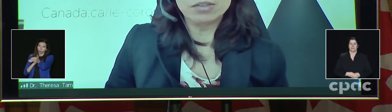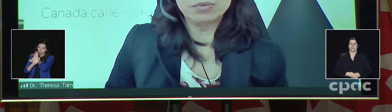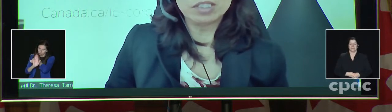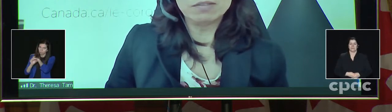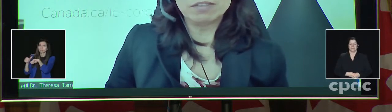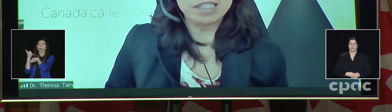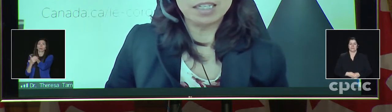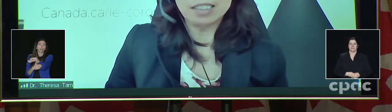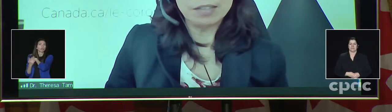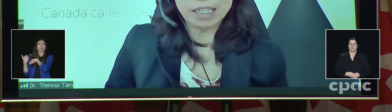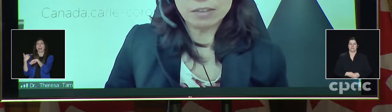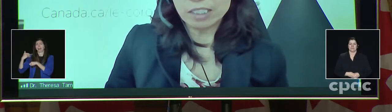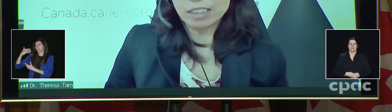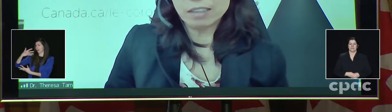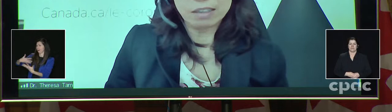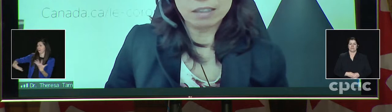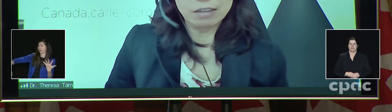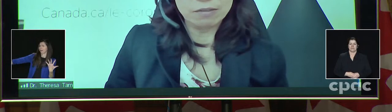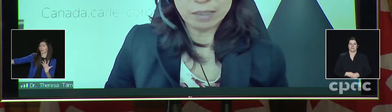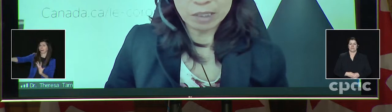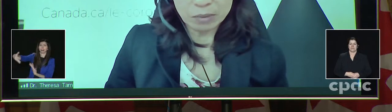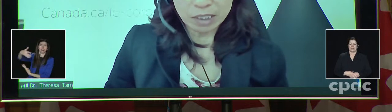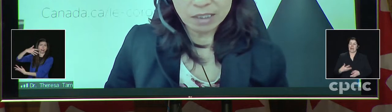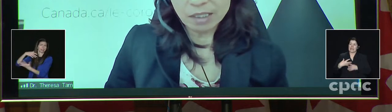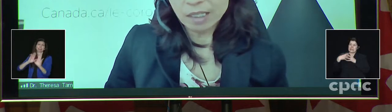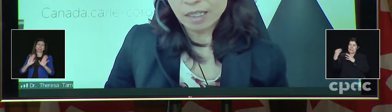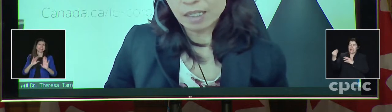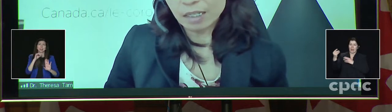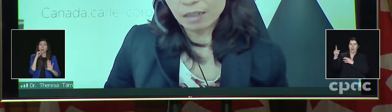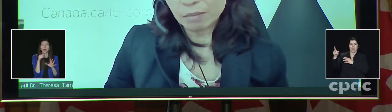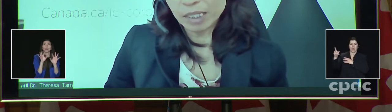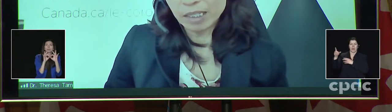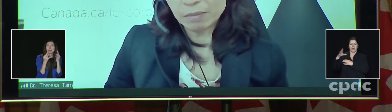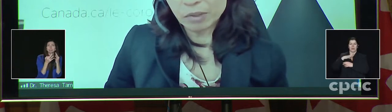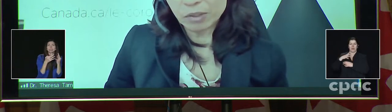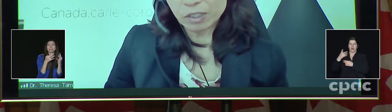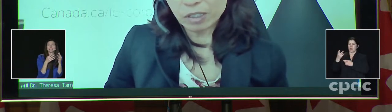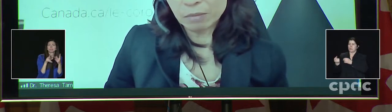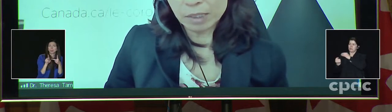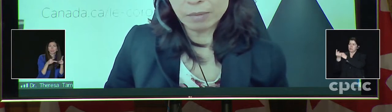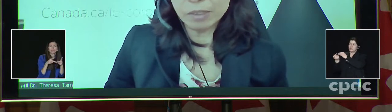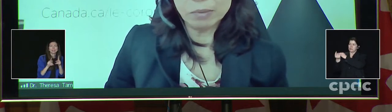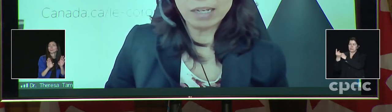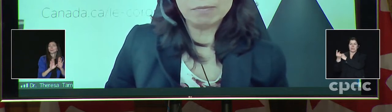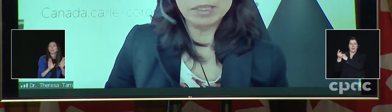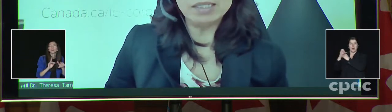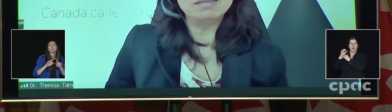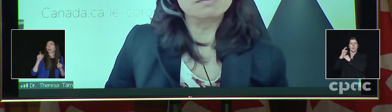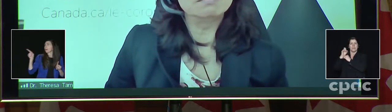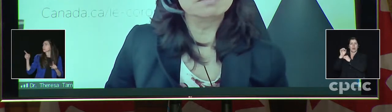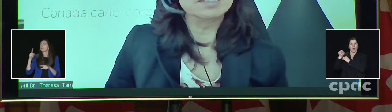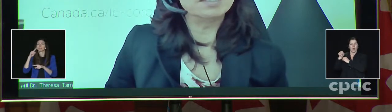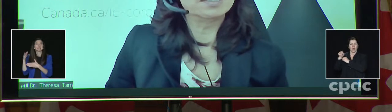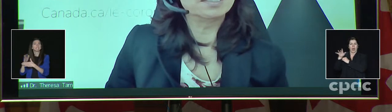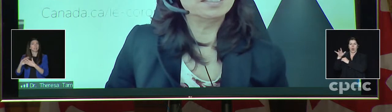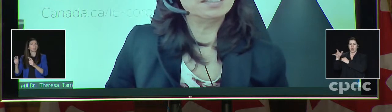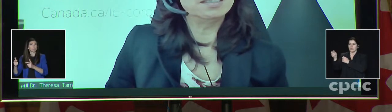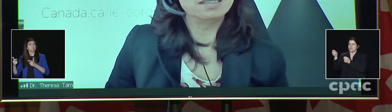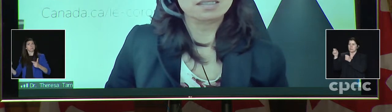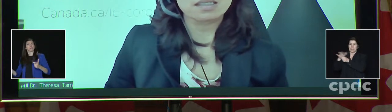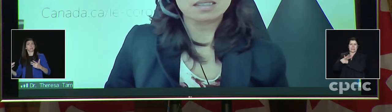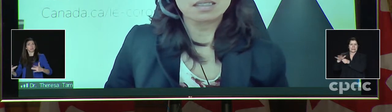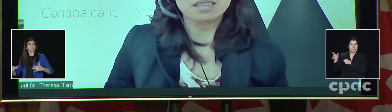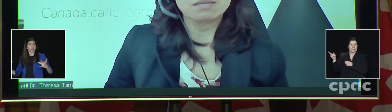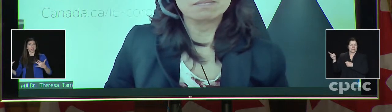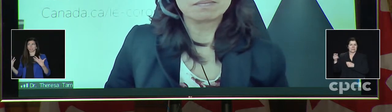and those were different kinds of gatherings, not your family ones, but they're more, but some of them have been potentially,